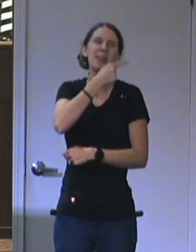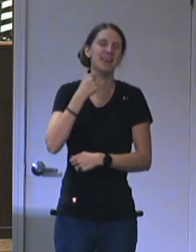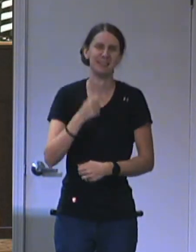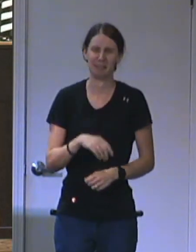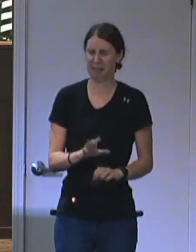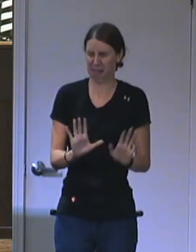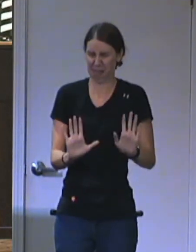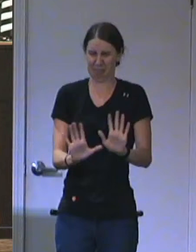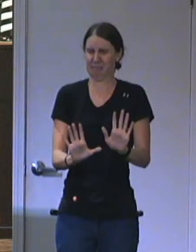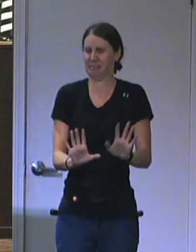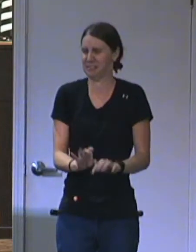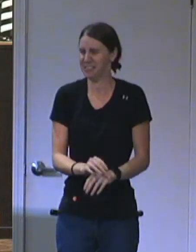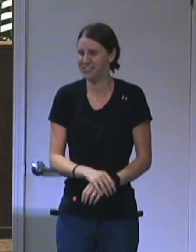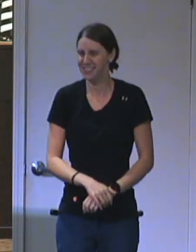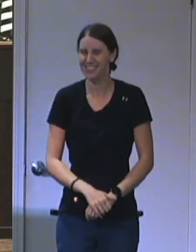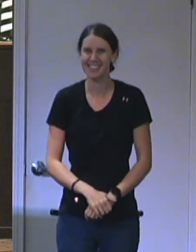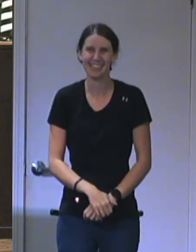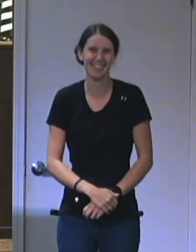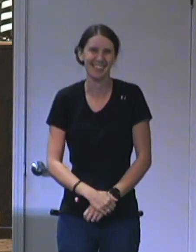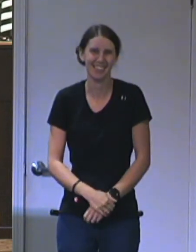it.